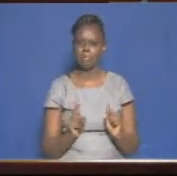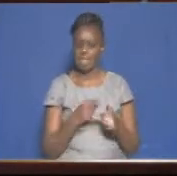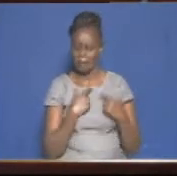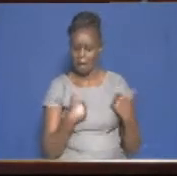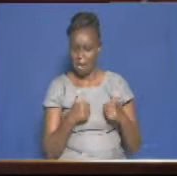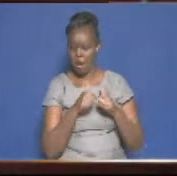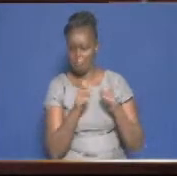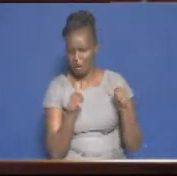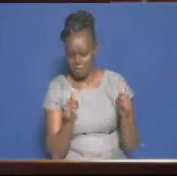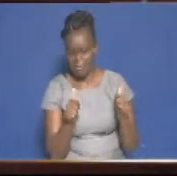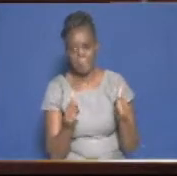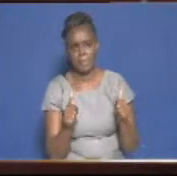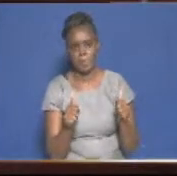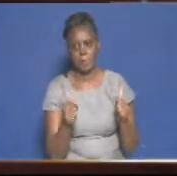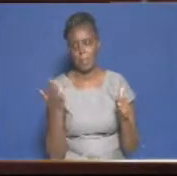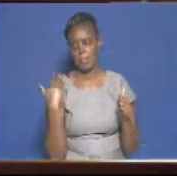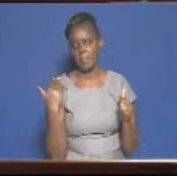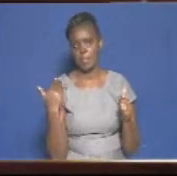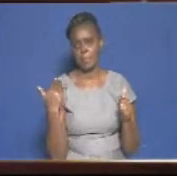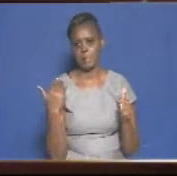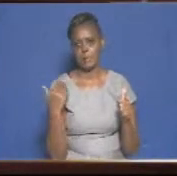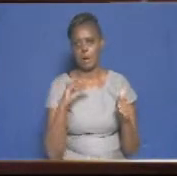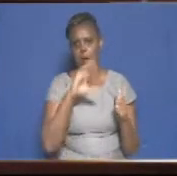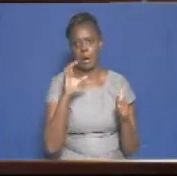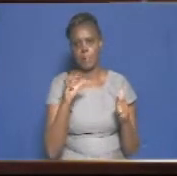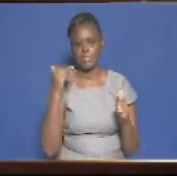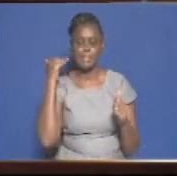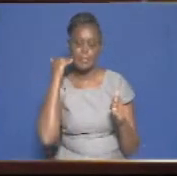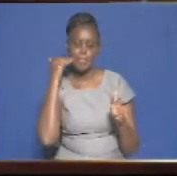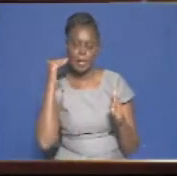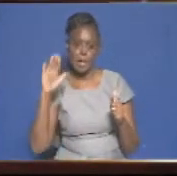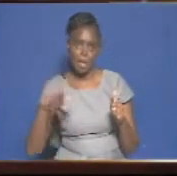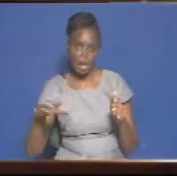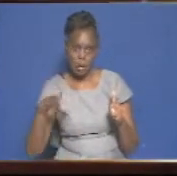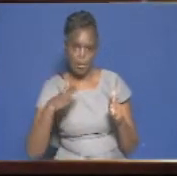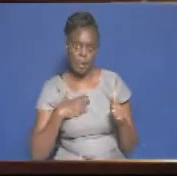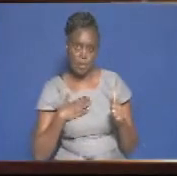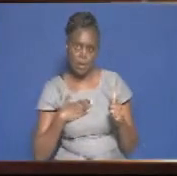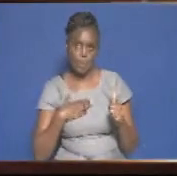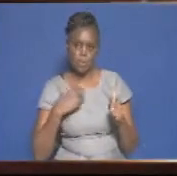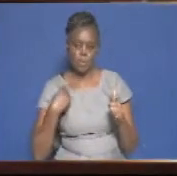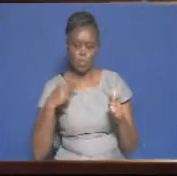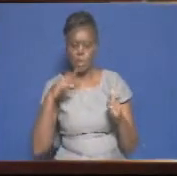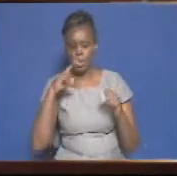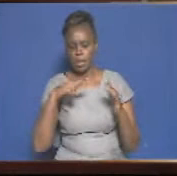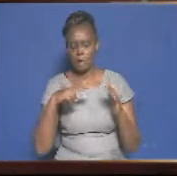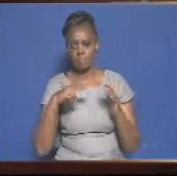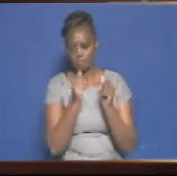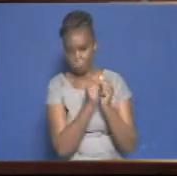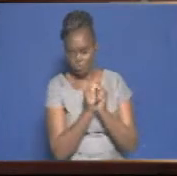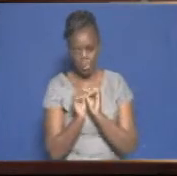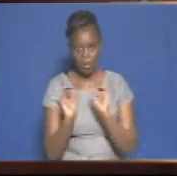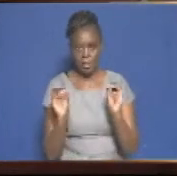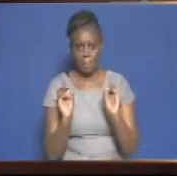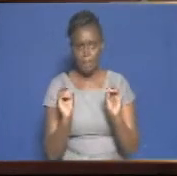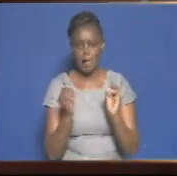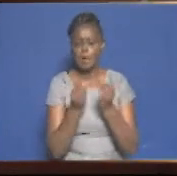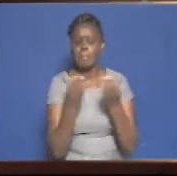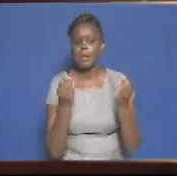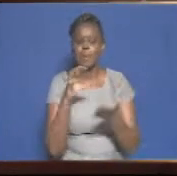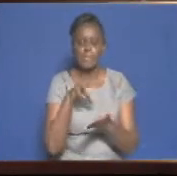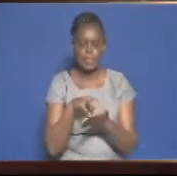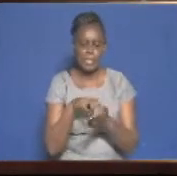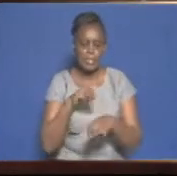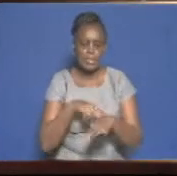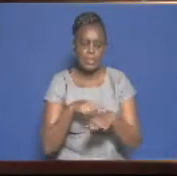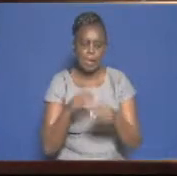in the recent past, in our county politics, we have not been reading from the same script. But in many occasions when we have